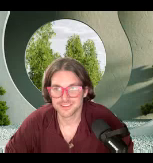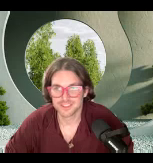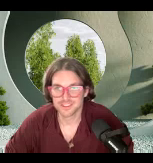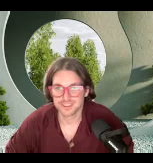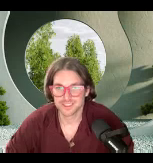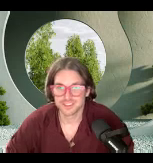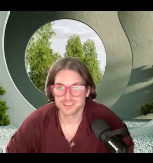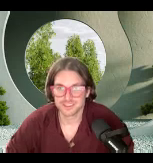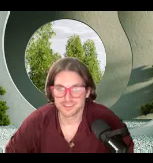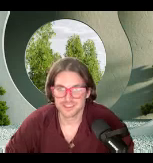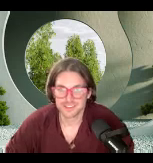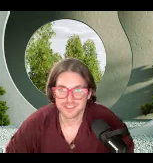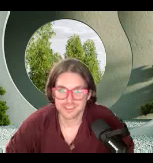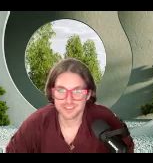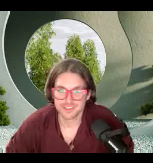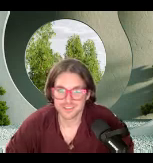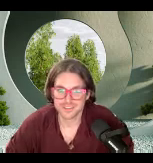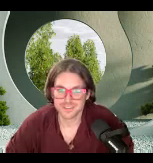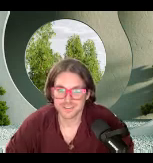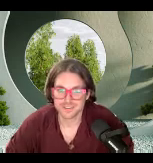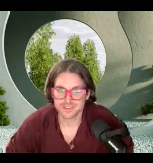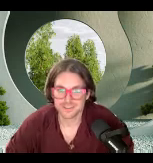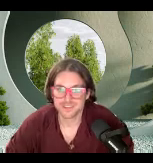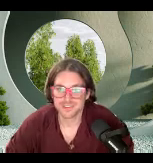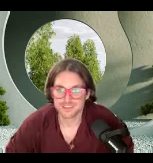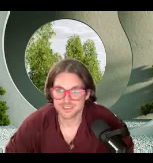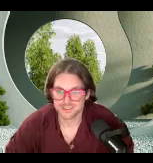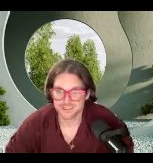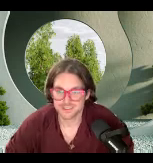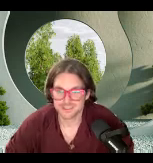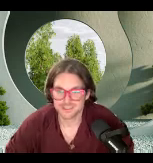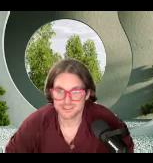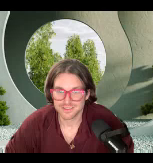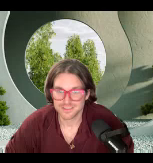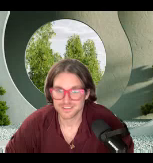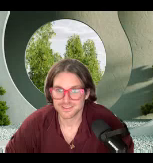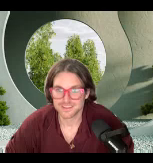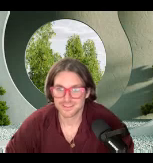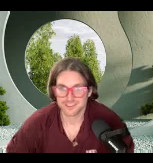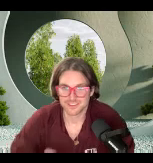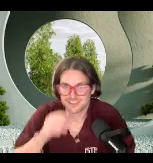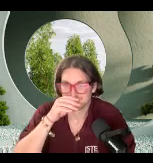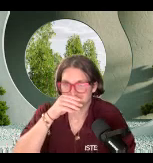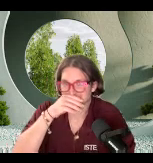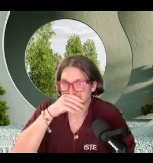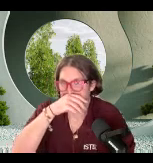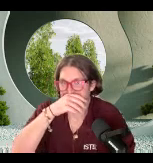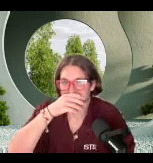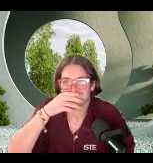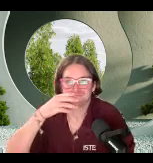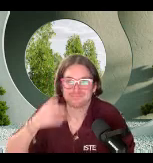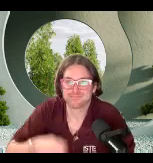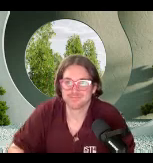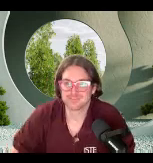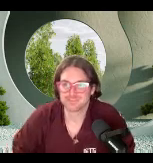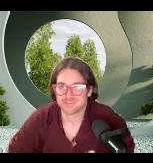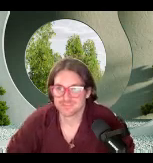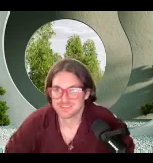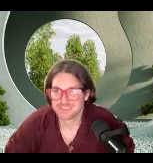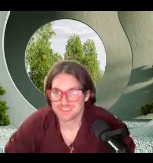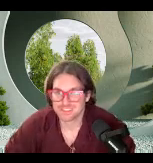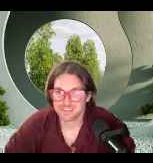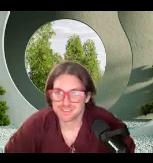is all kinds of text in this little graphic here. There's UDL facilitator badge, UCD Dublin. I